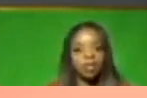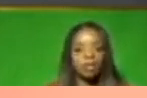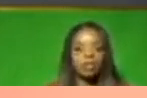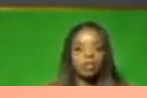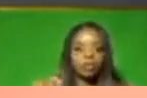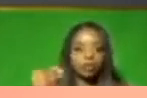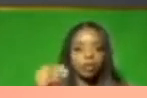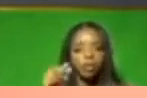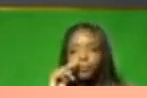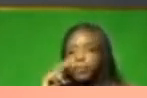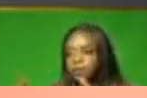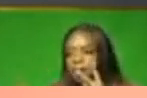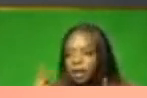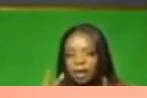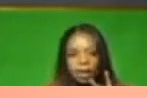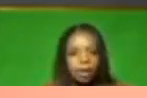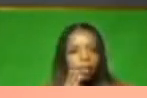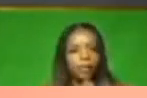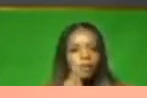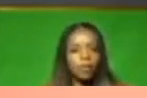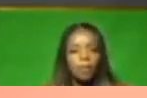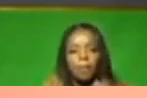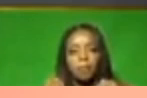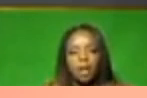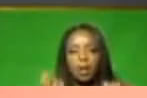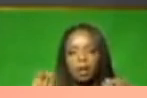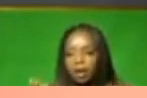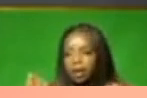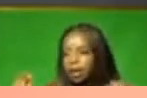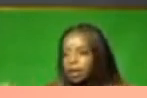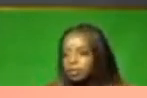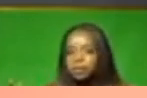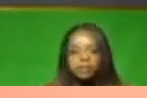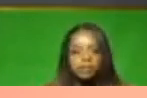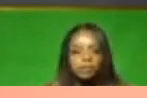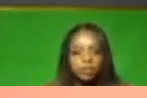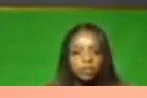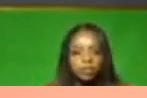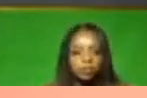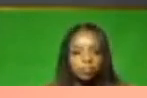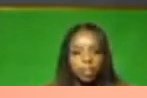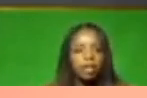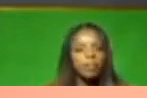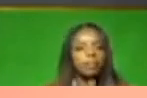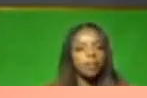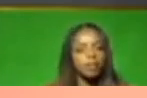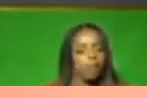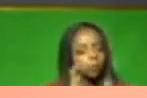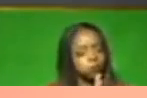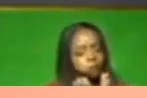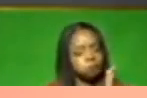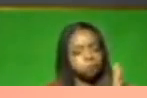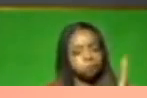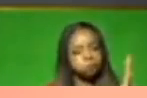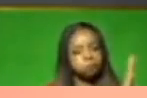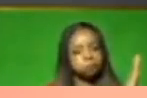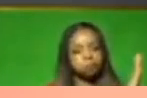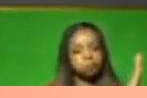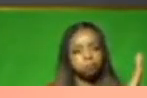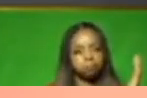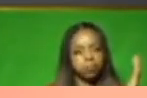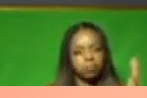many jobs that have been created. The work of the red tape reduction team that